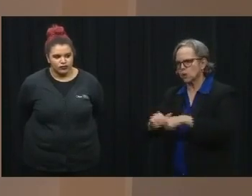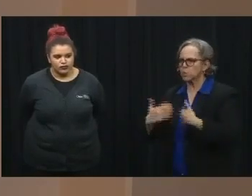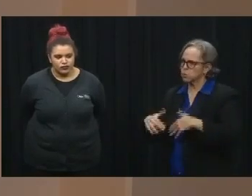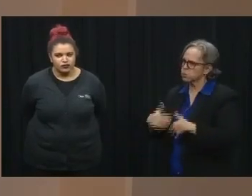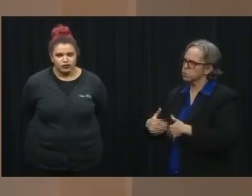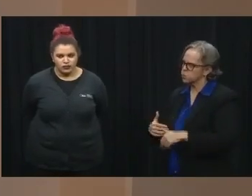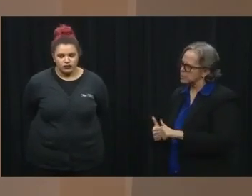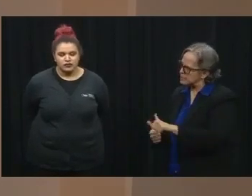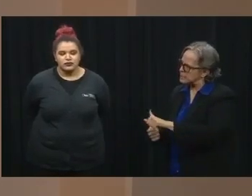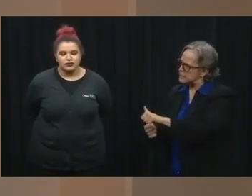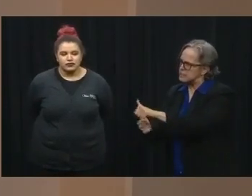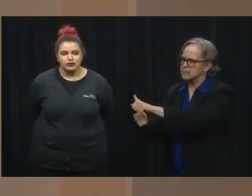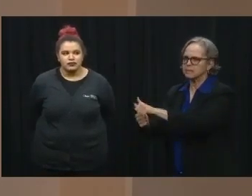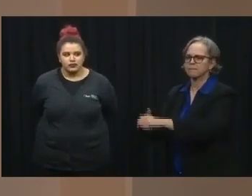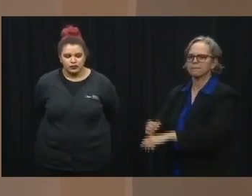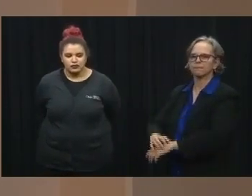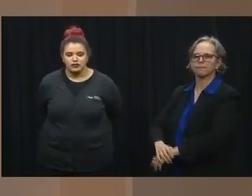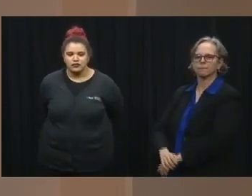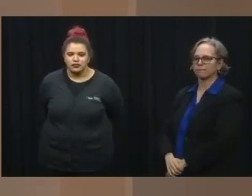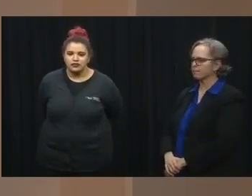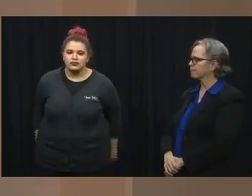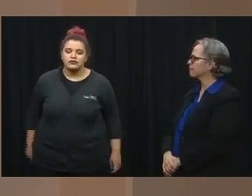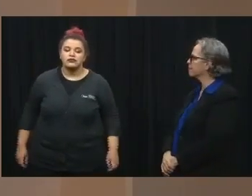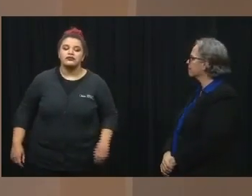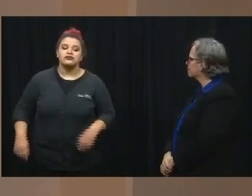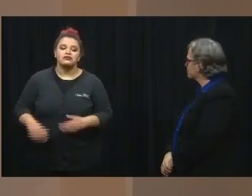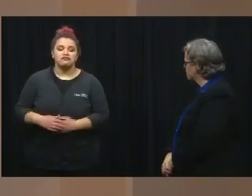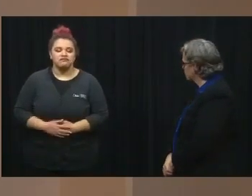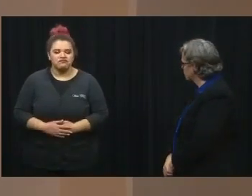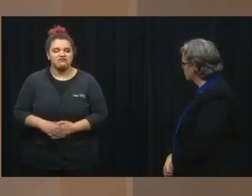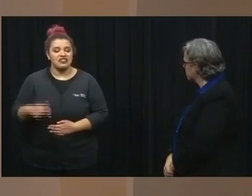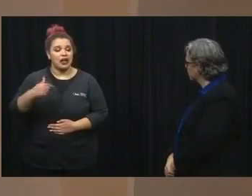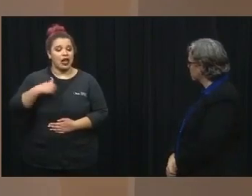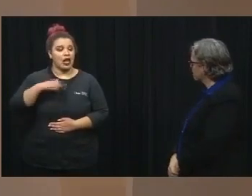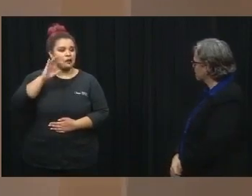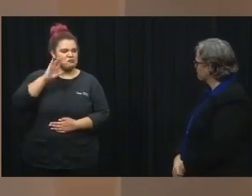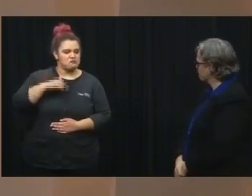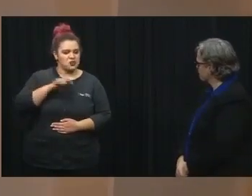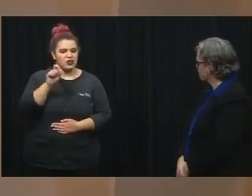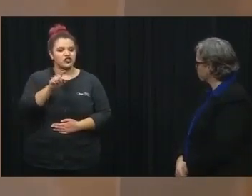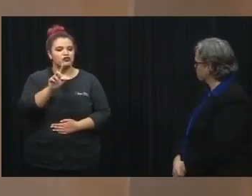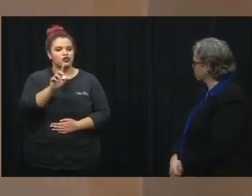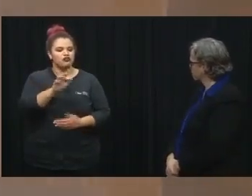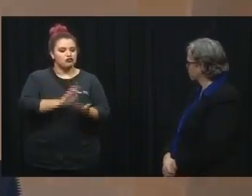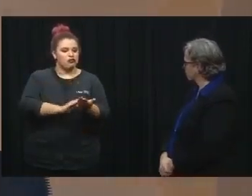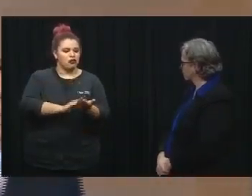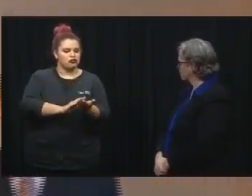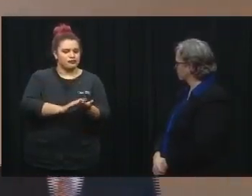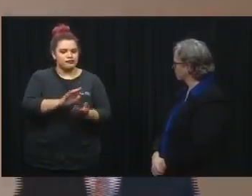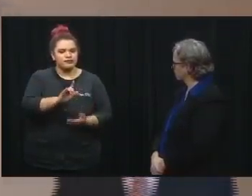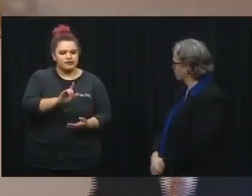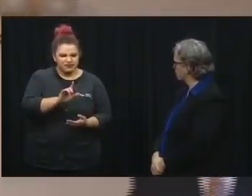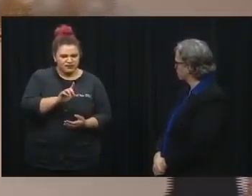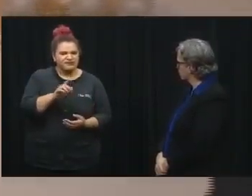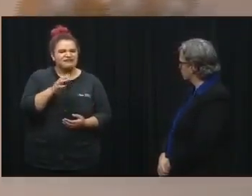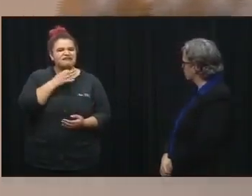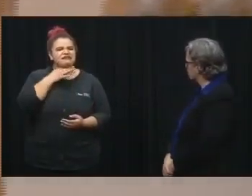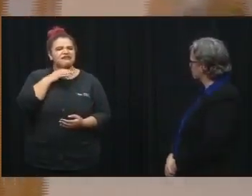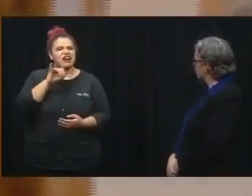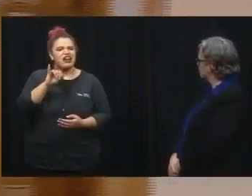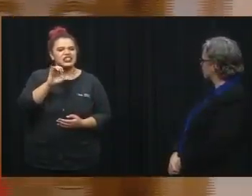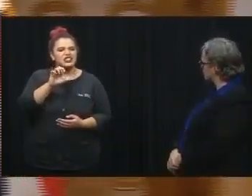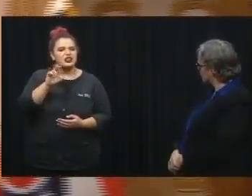So this is Danny Eldridge with Hannah News Service. My first question is for Dr. Amy Acton. Just to clarify on the ICU admissions, is that